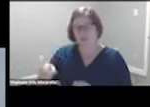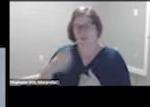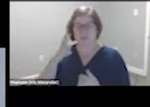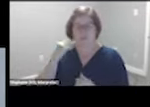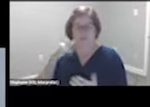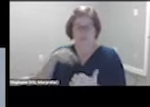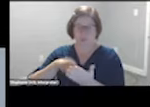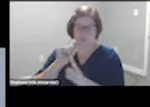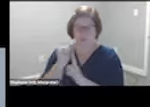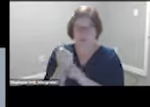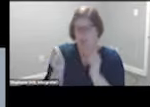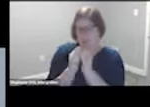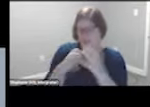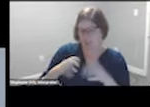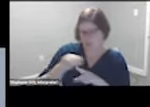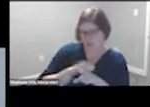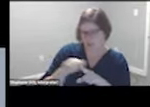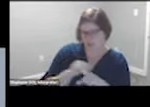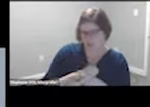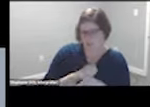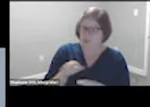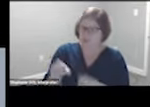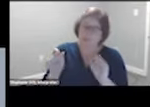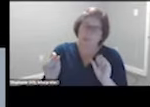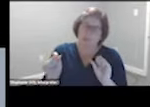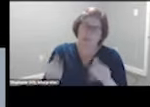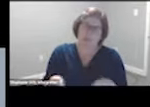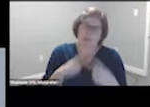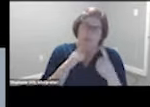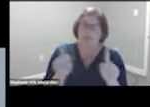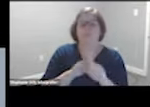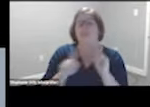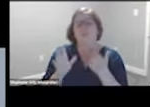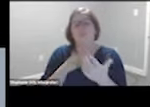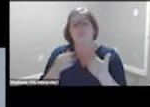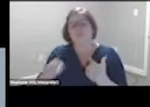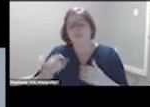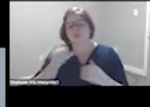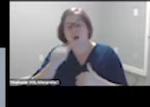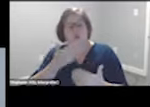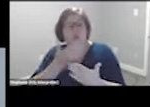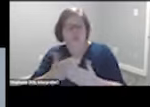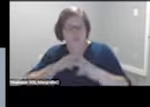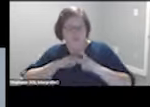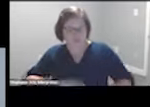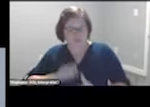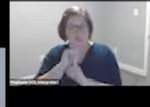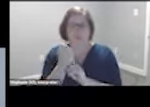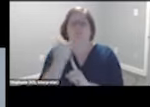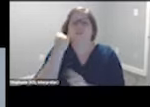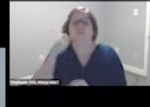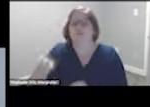without training at all, then can you make it? But at least, even if you don't have a good physical condition, if you know how to